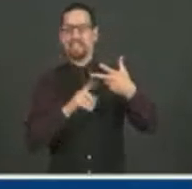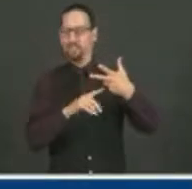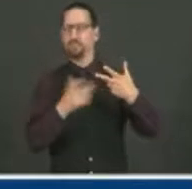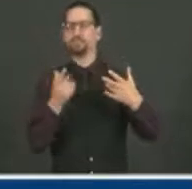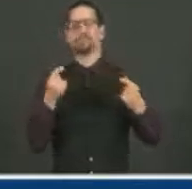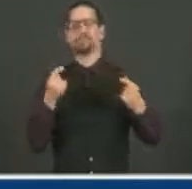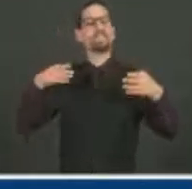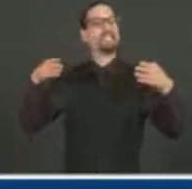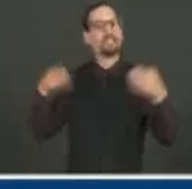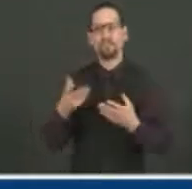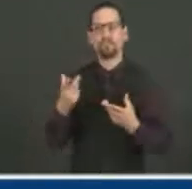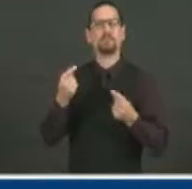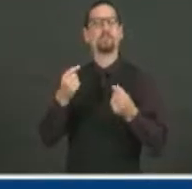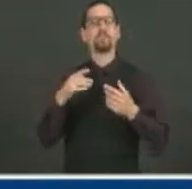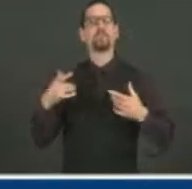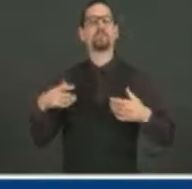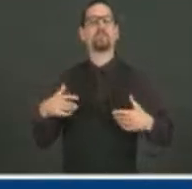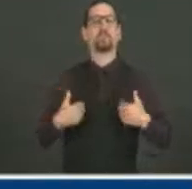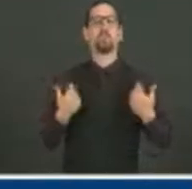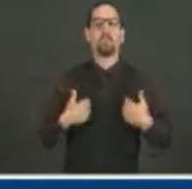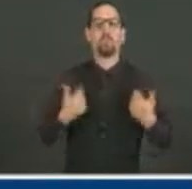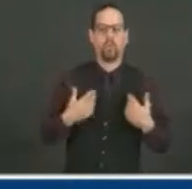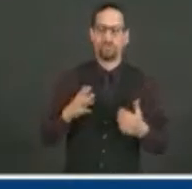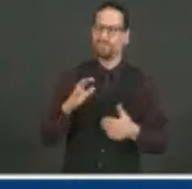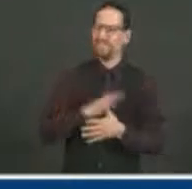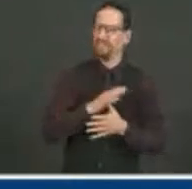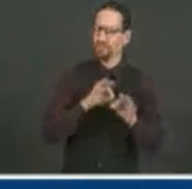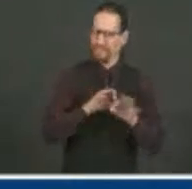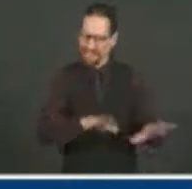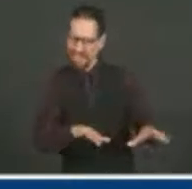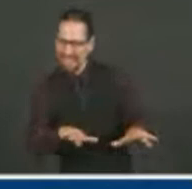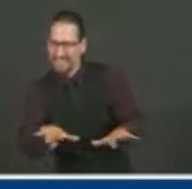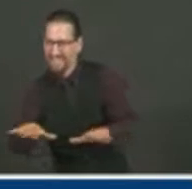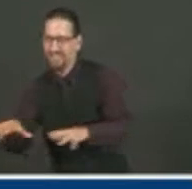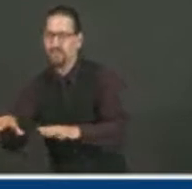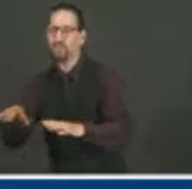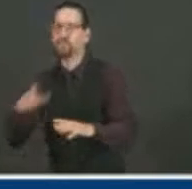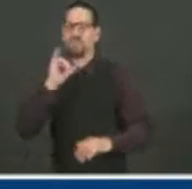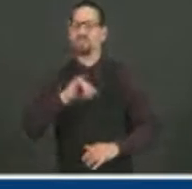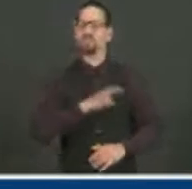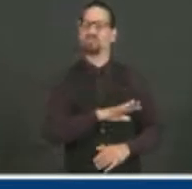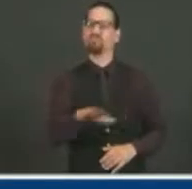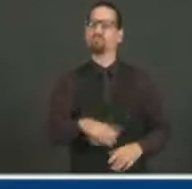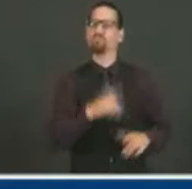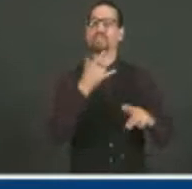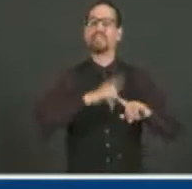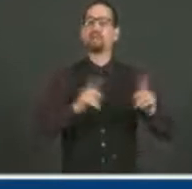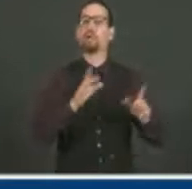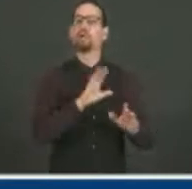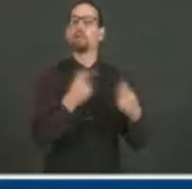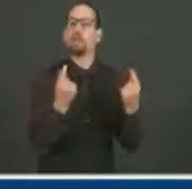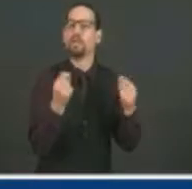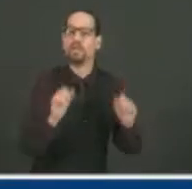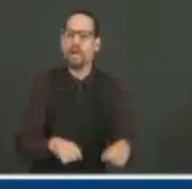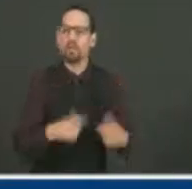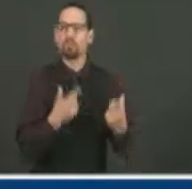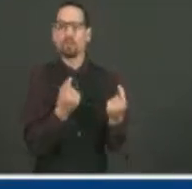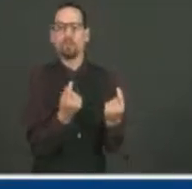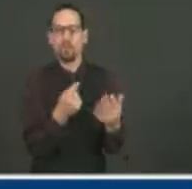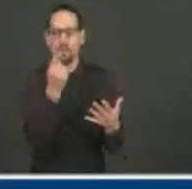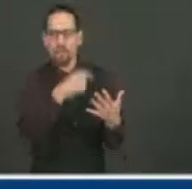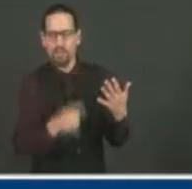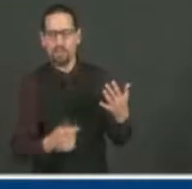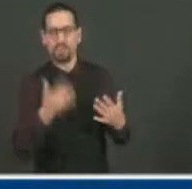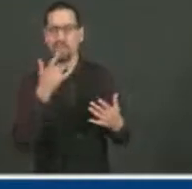prioritizing our youngest kids, our differently abled kids, and our multilingual learners to be in